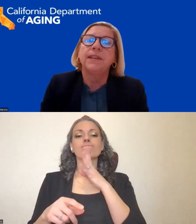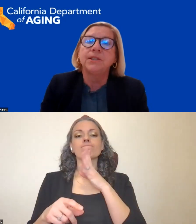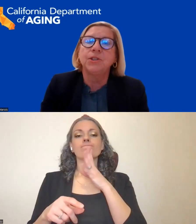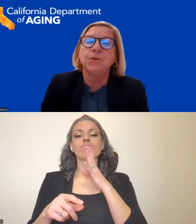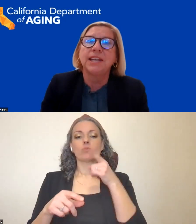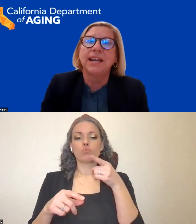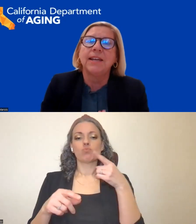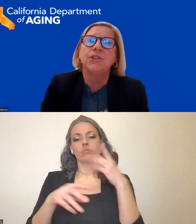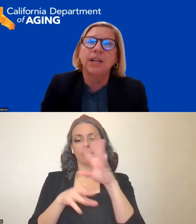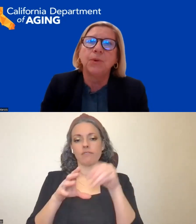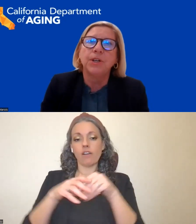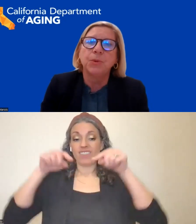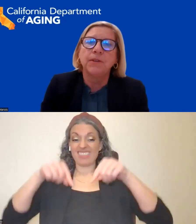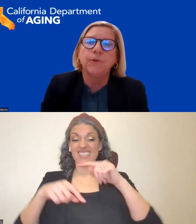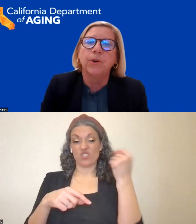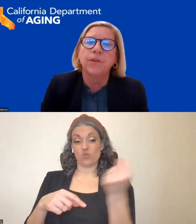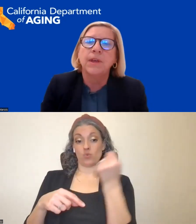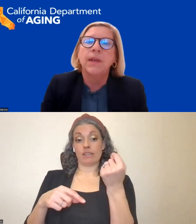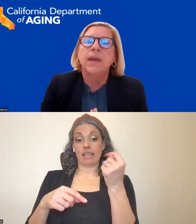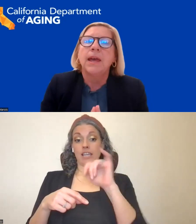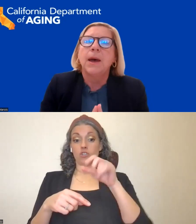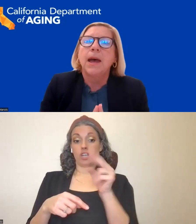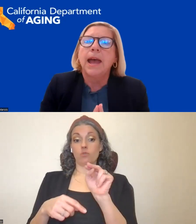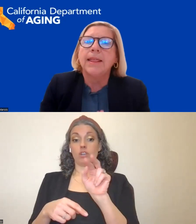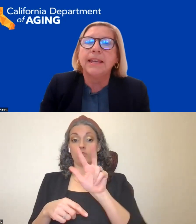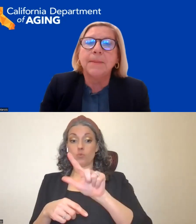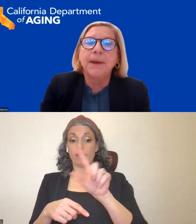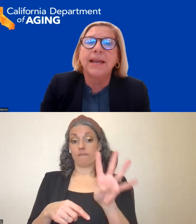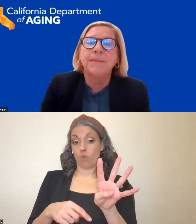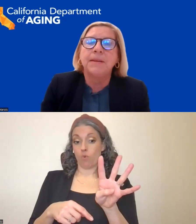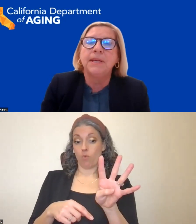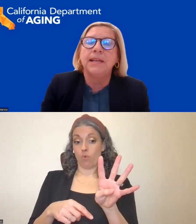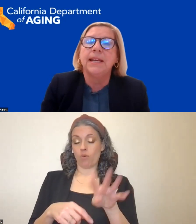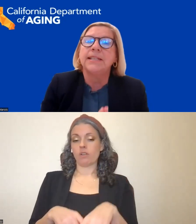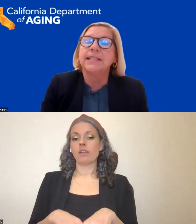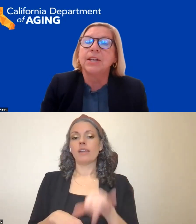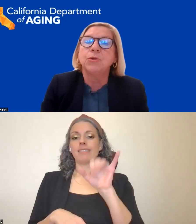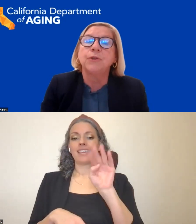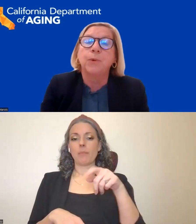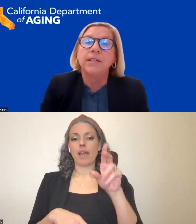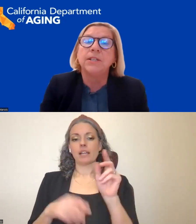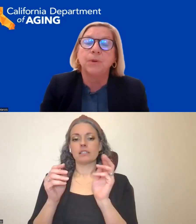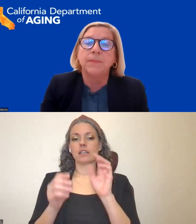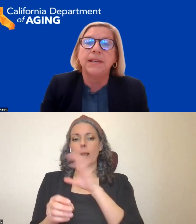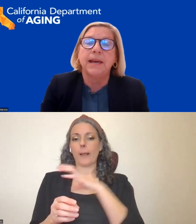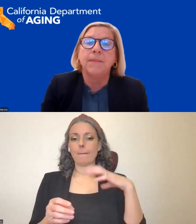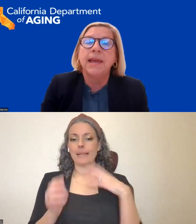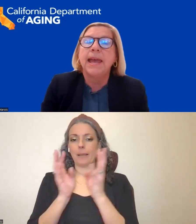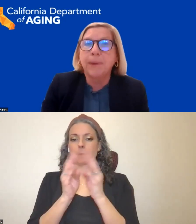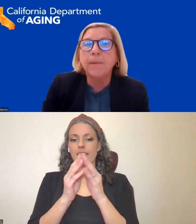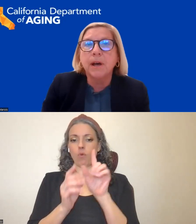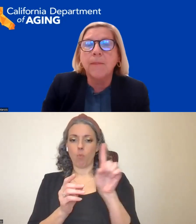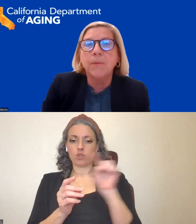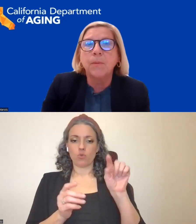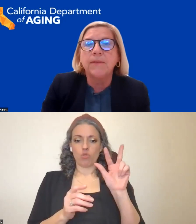will be this Tuesday, January 24th, at the Impact Committee meeting. It's scheduled for 1 to 3 p.m.,